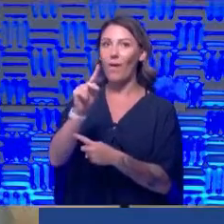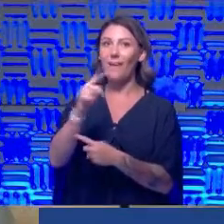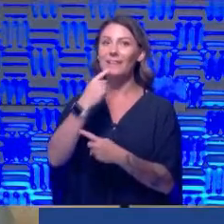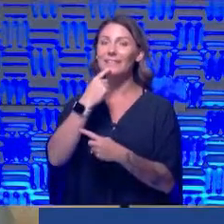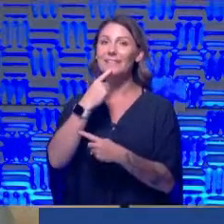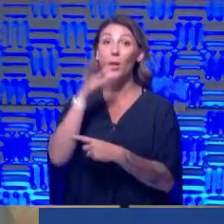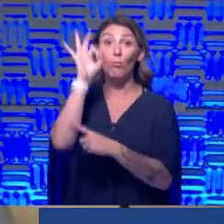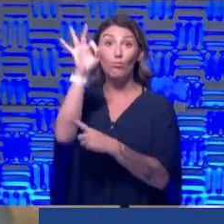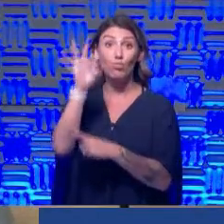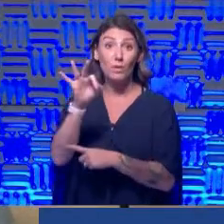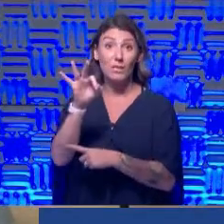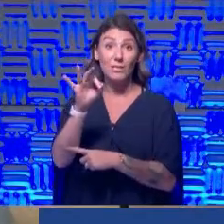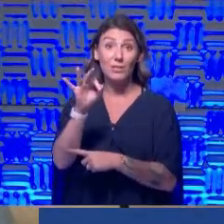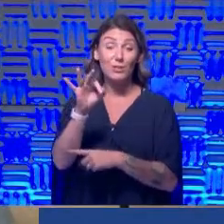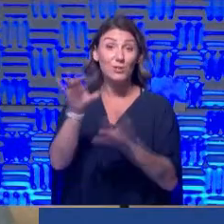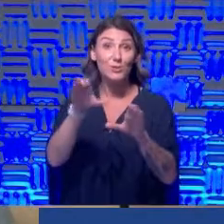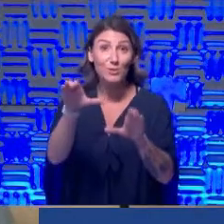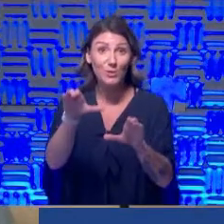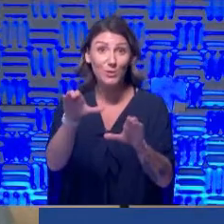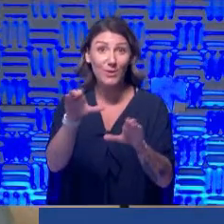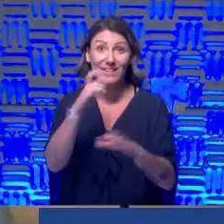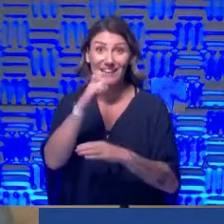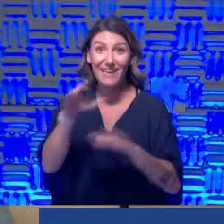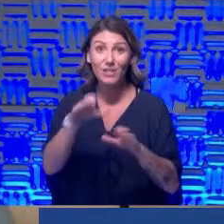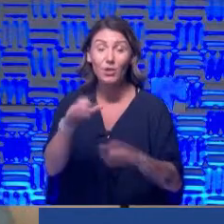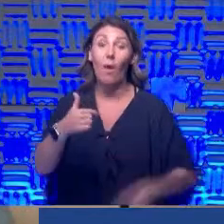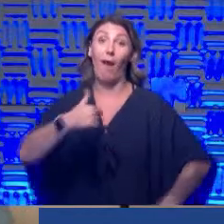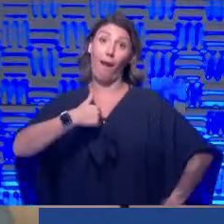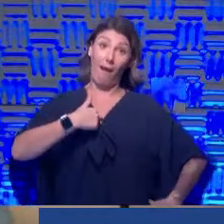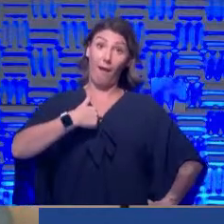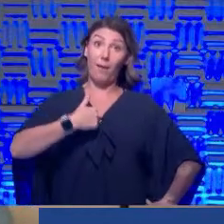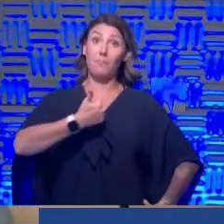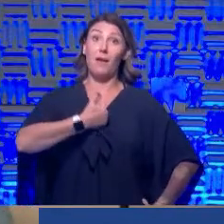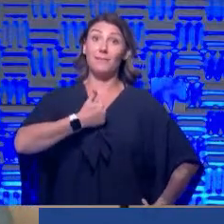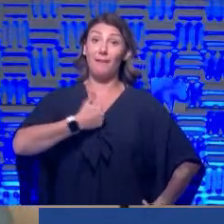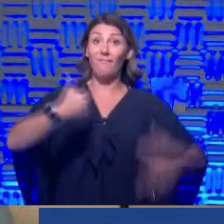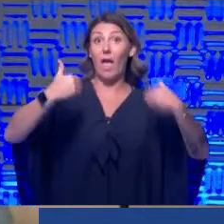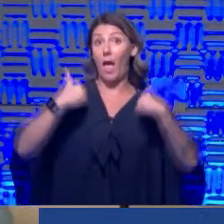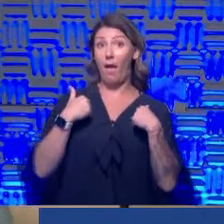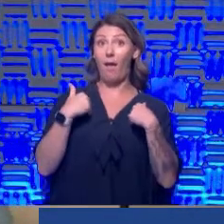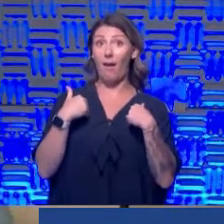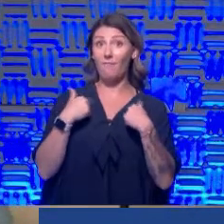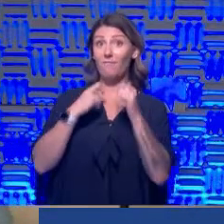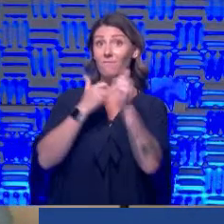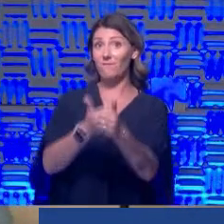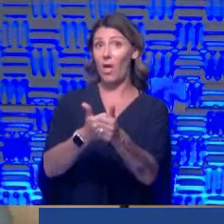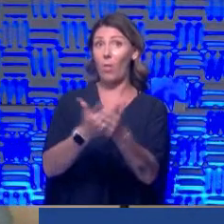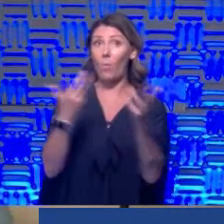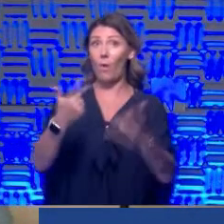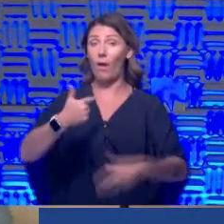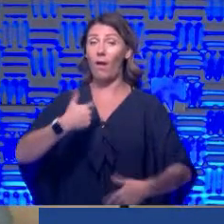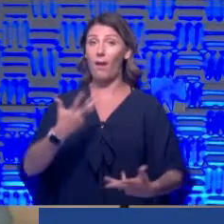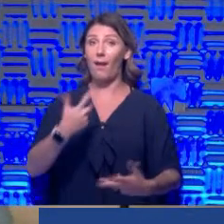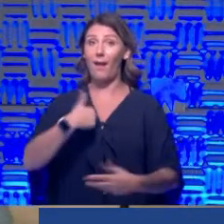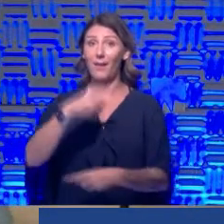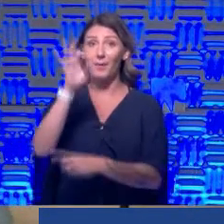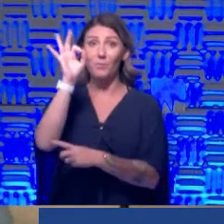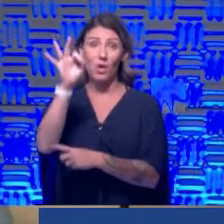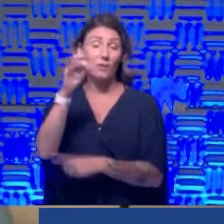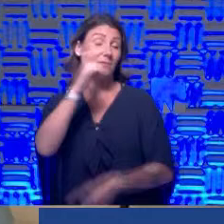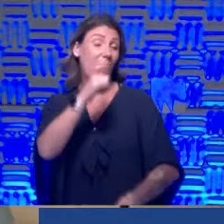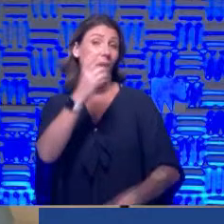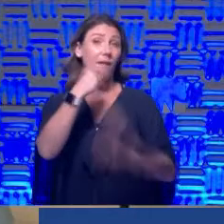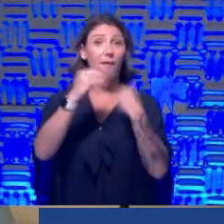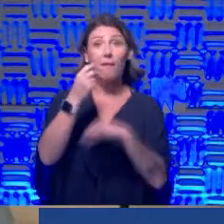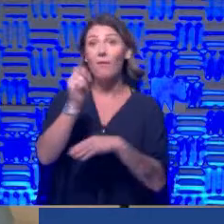not doing them. I actually have been doing them, and even to a heightened extent. I did not eat or drink anything on the plane. I certainly had a little bit